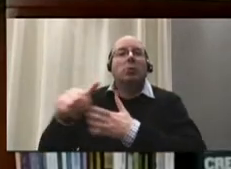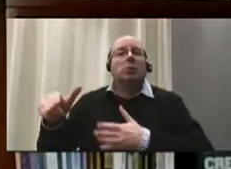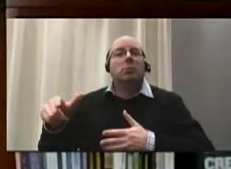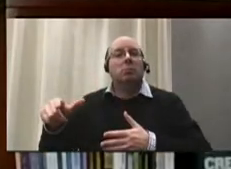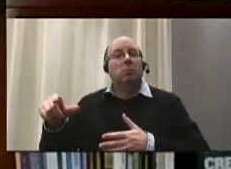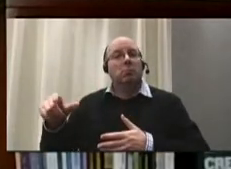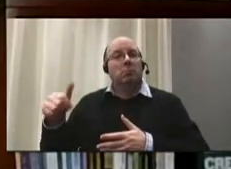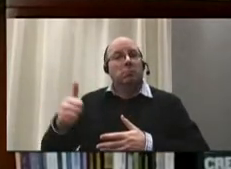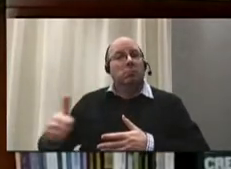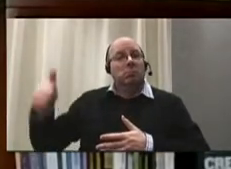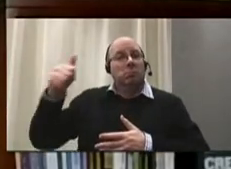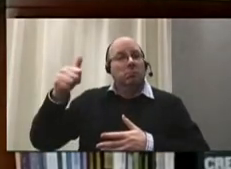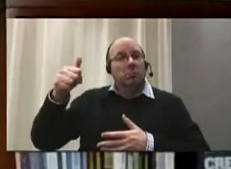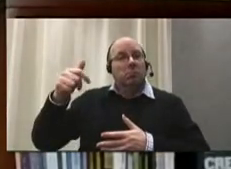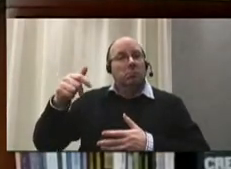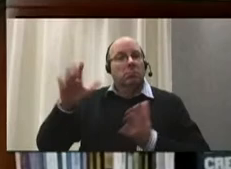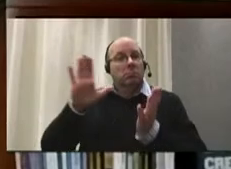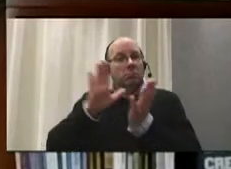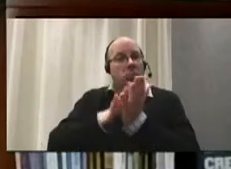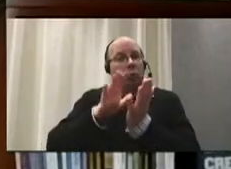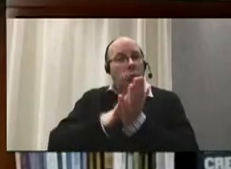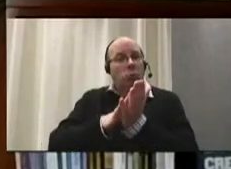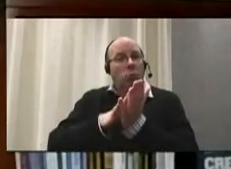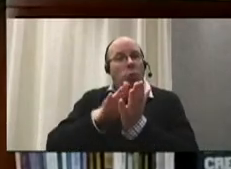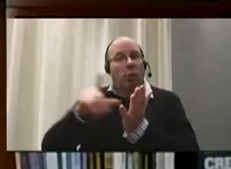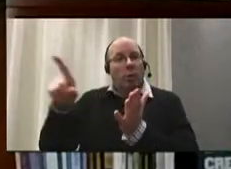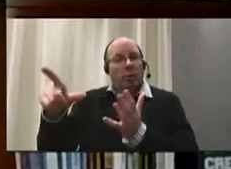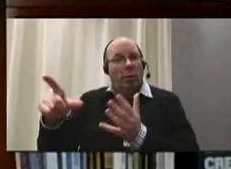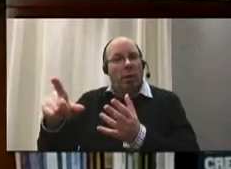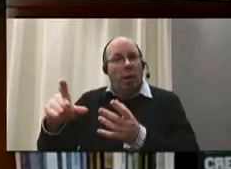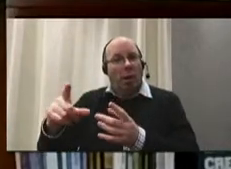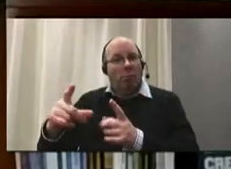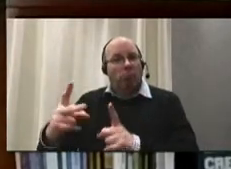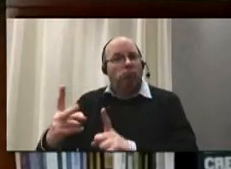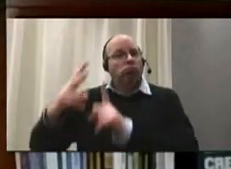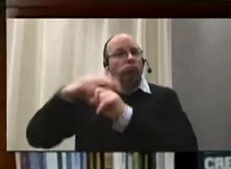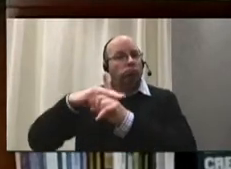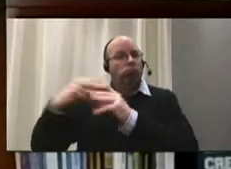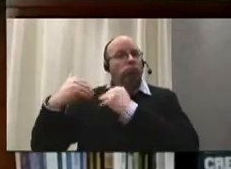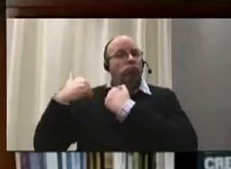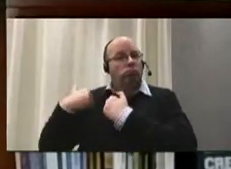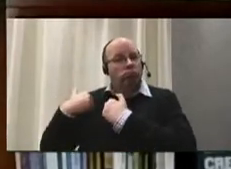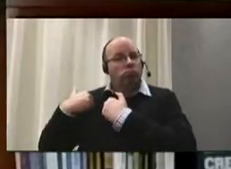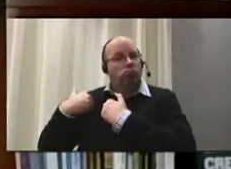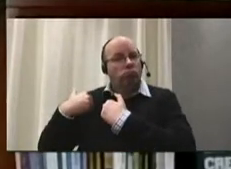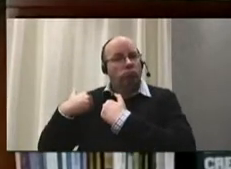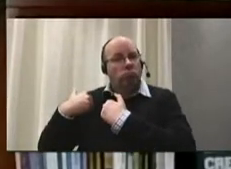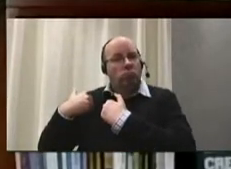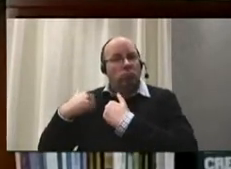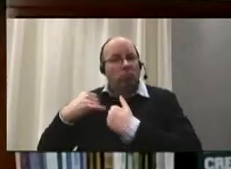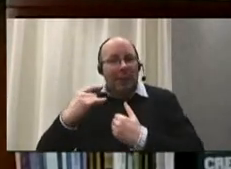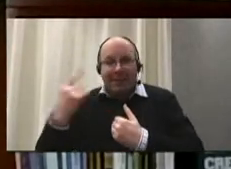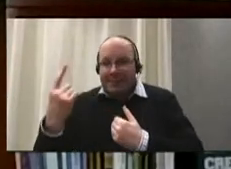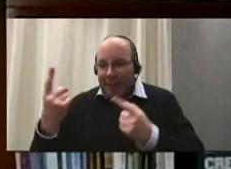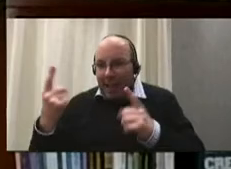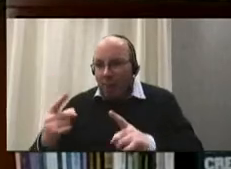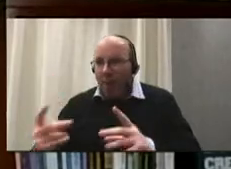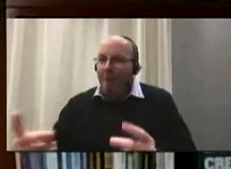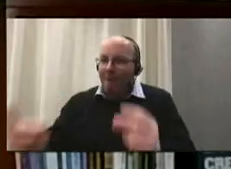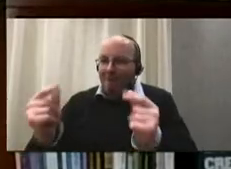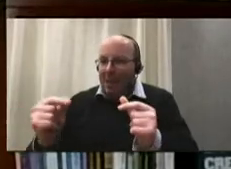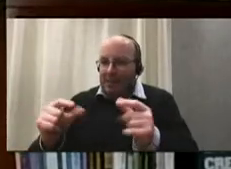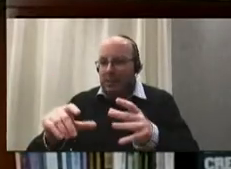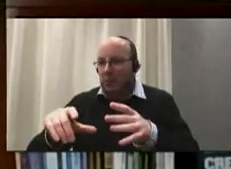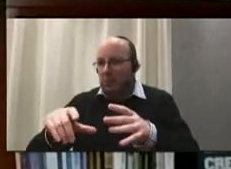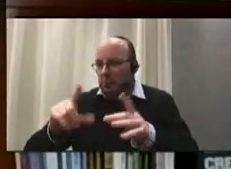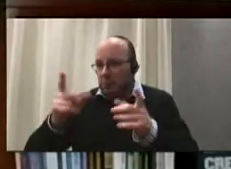schools. And when these incidents happen, to be very swift and reactive so that one, everybody gets the